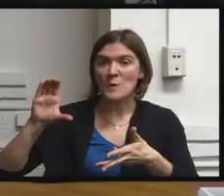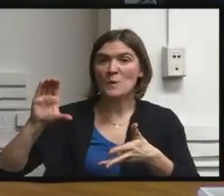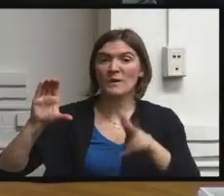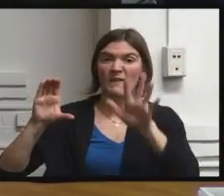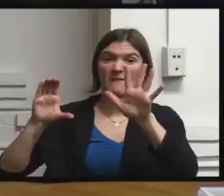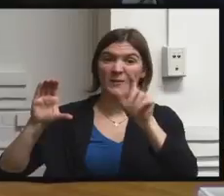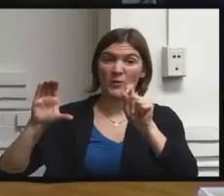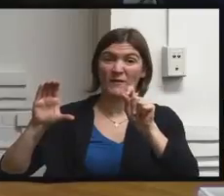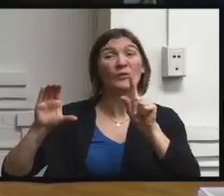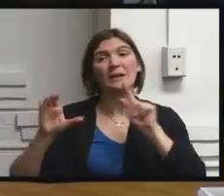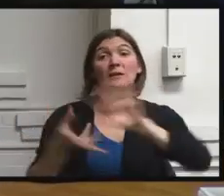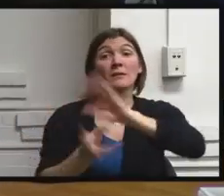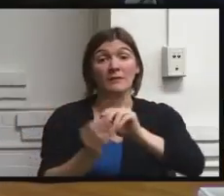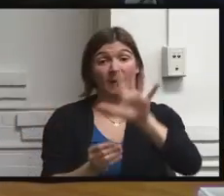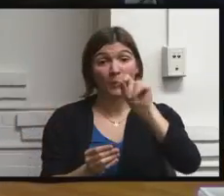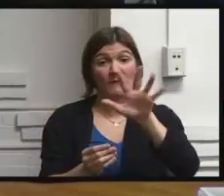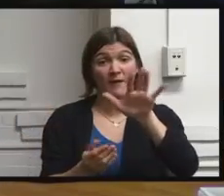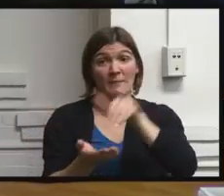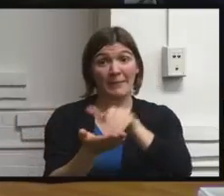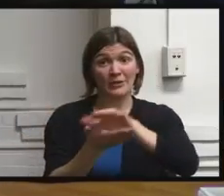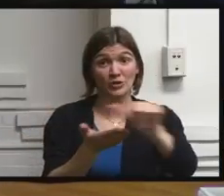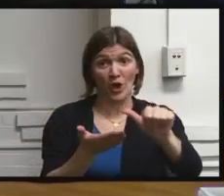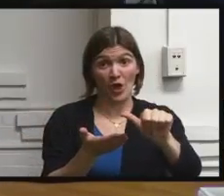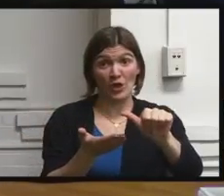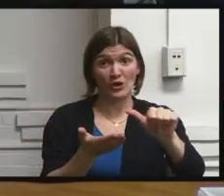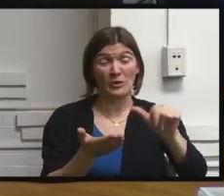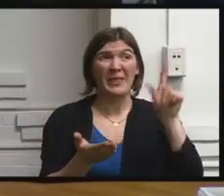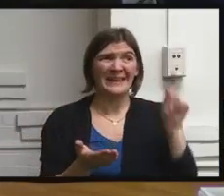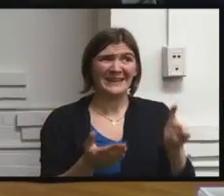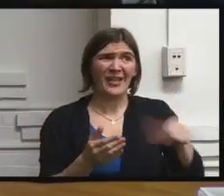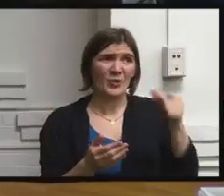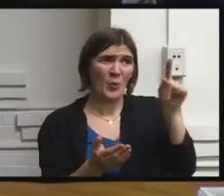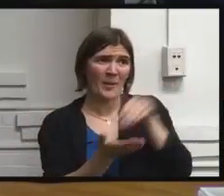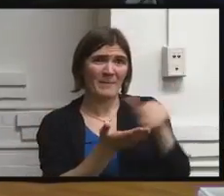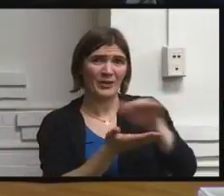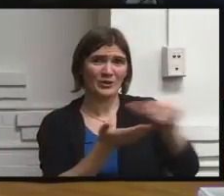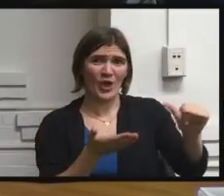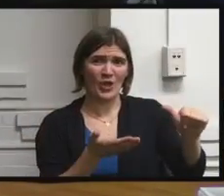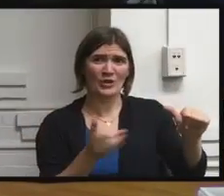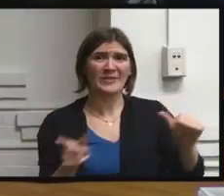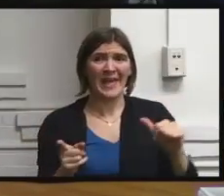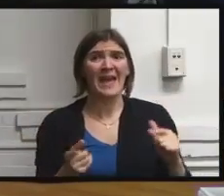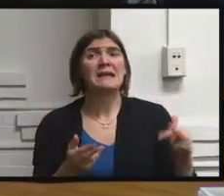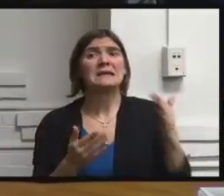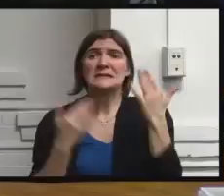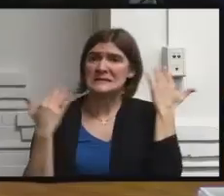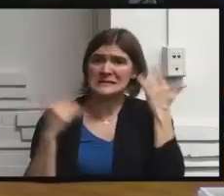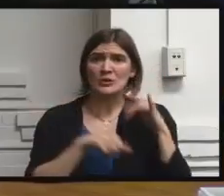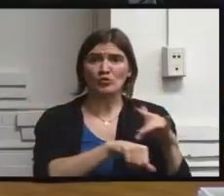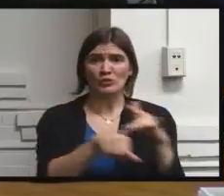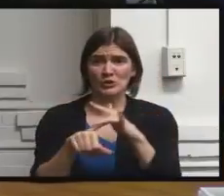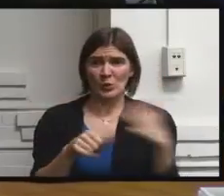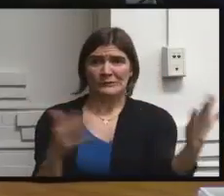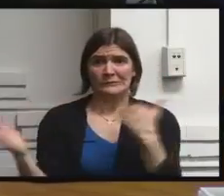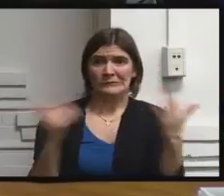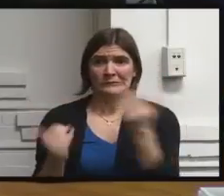of $5.5 million initially. So they needed about another $1 million. They've come up with a number of different sources to